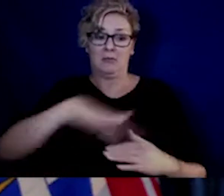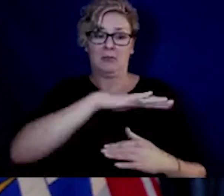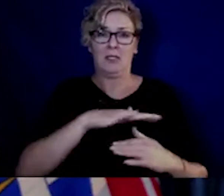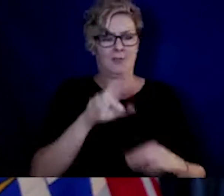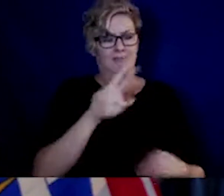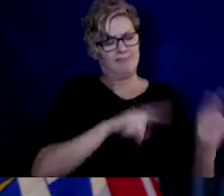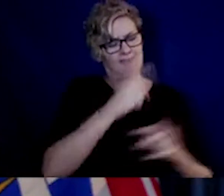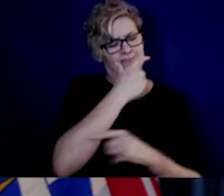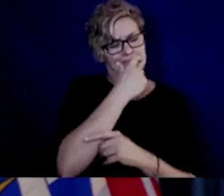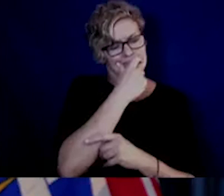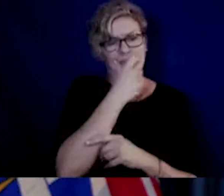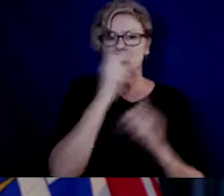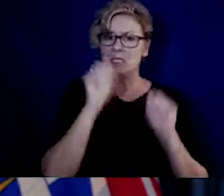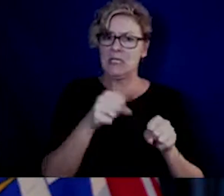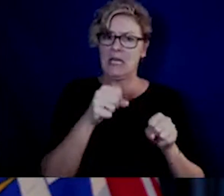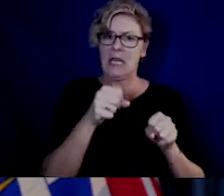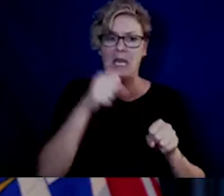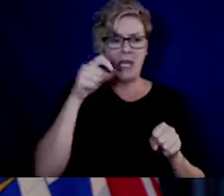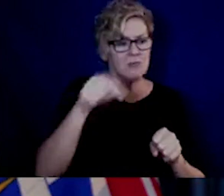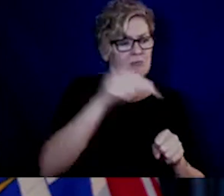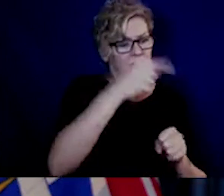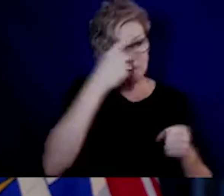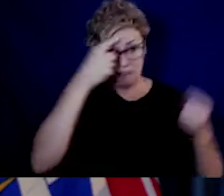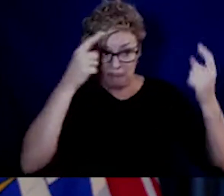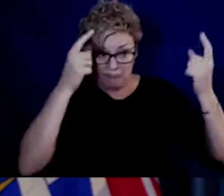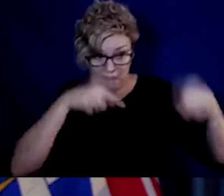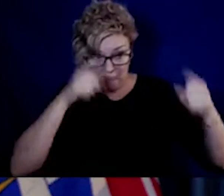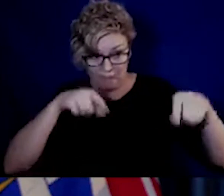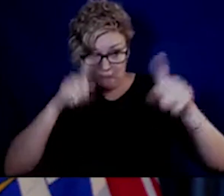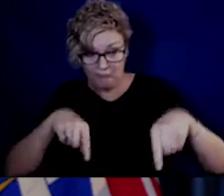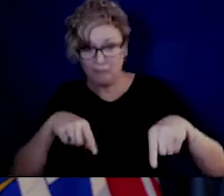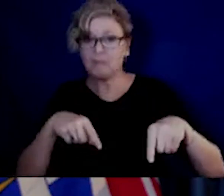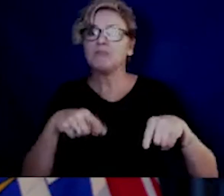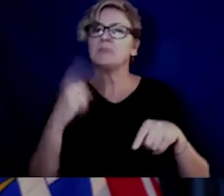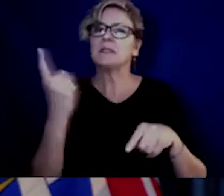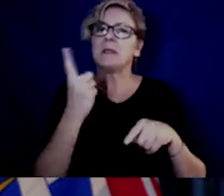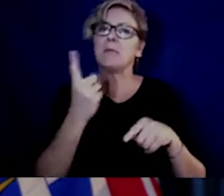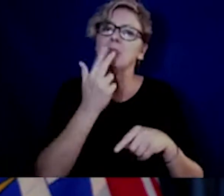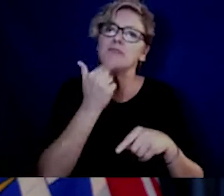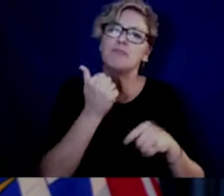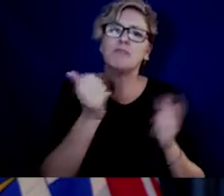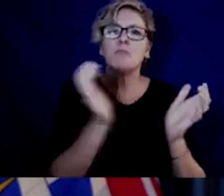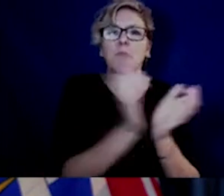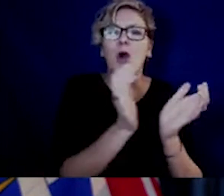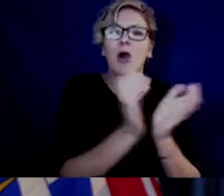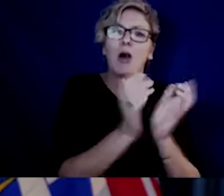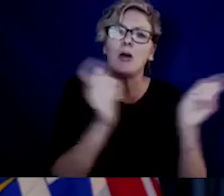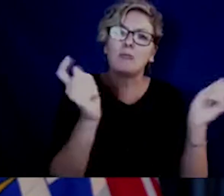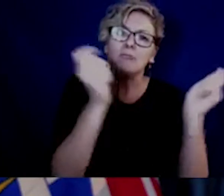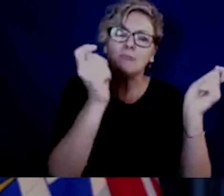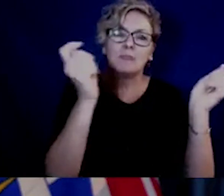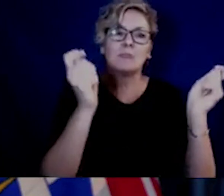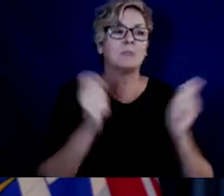community. If that's not going to work, or if you have a community where people aren't into that, then we need to respect that